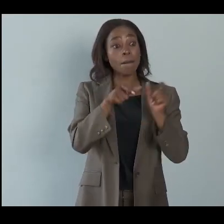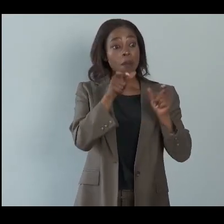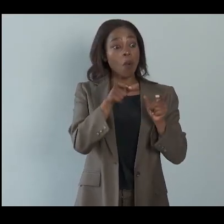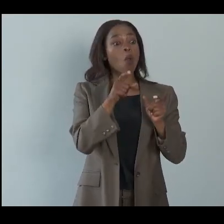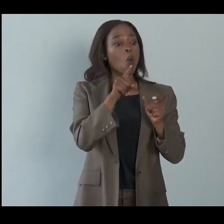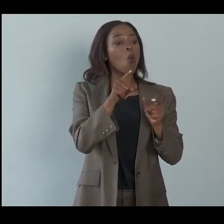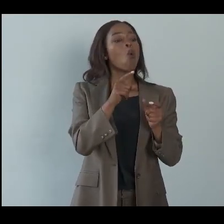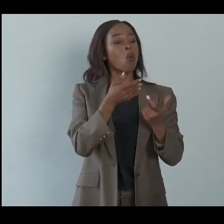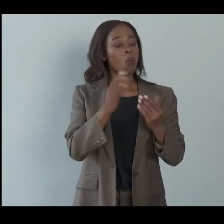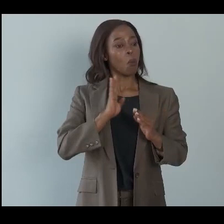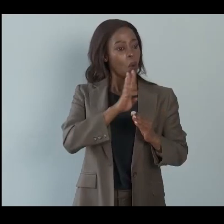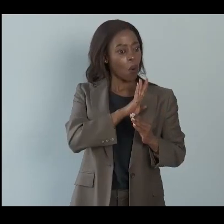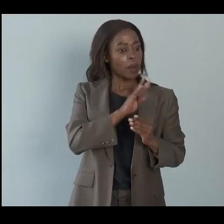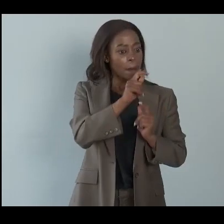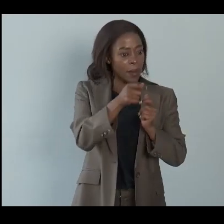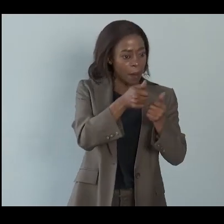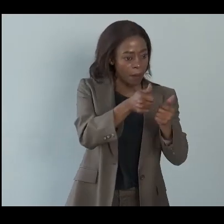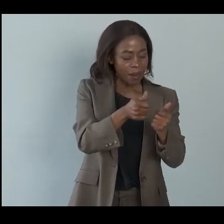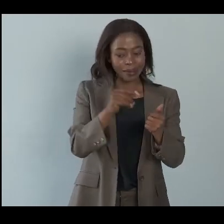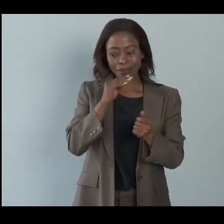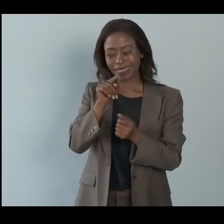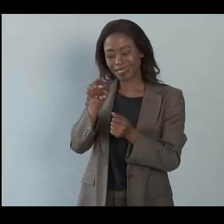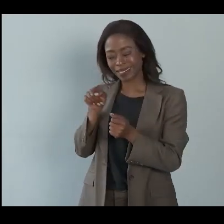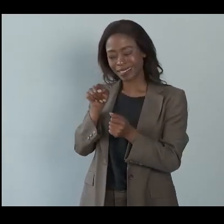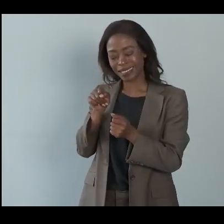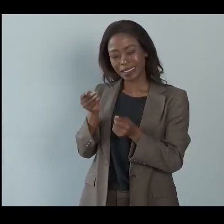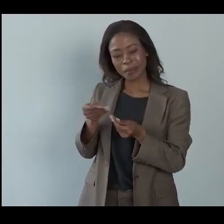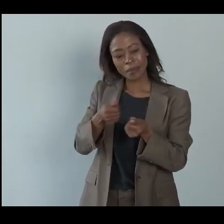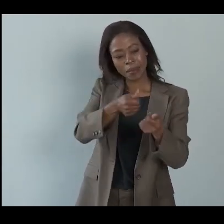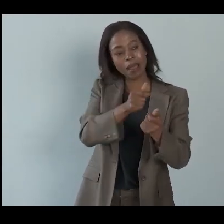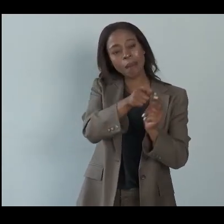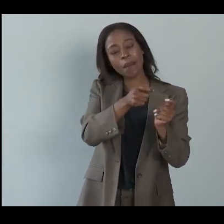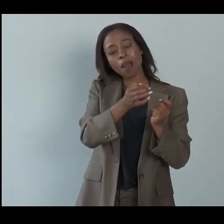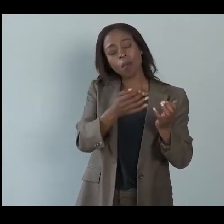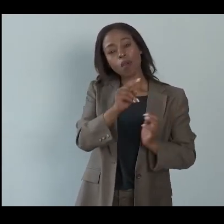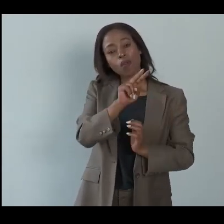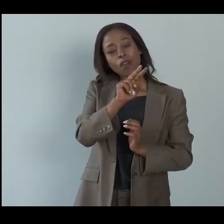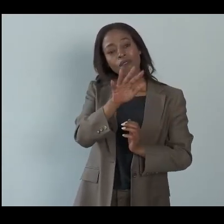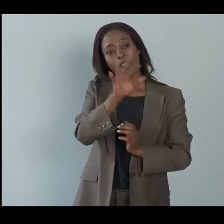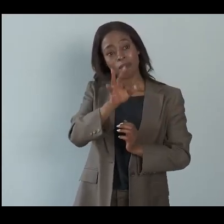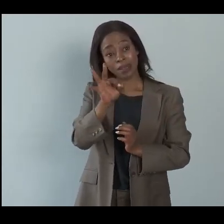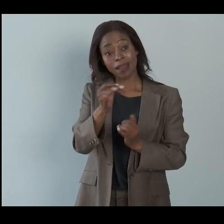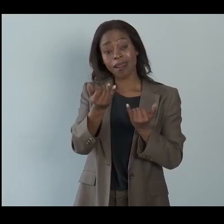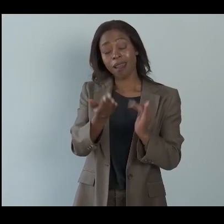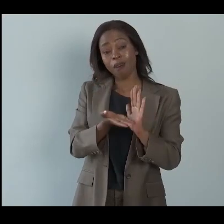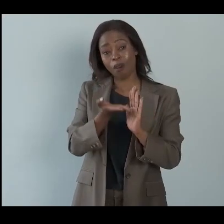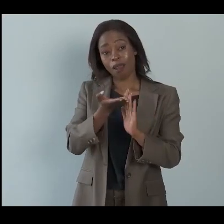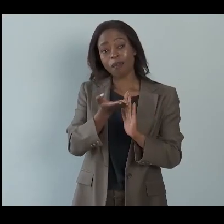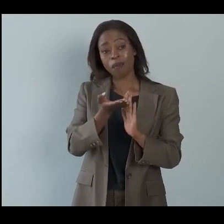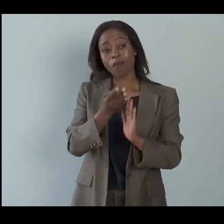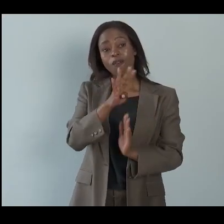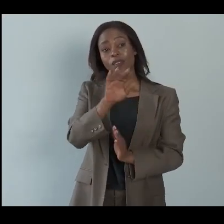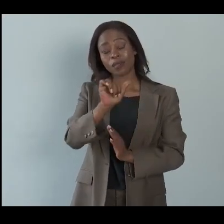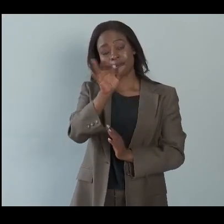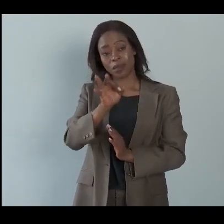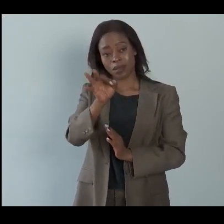from continuing operations with an interim dividend of 25 cents, up 56%. Our revenue